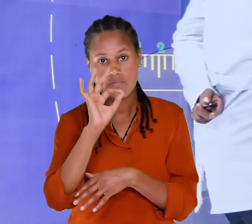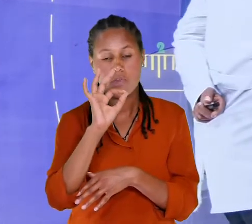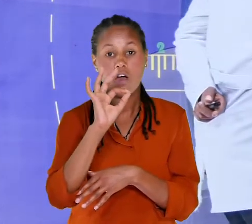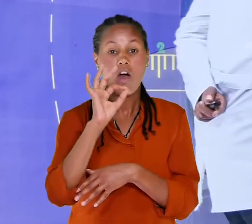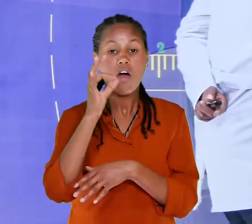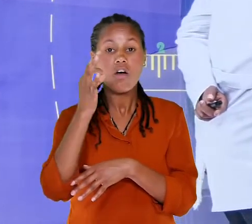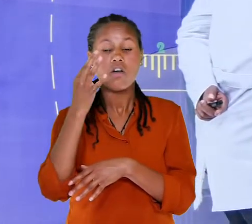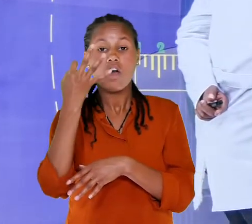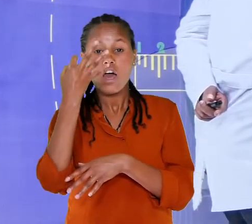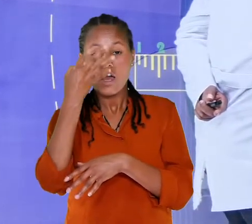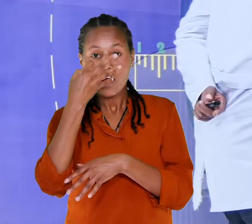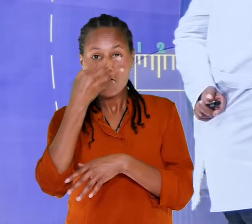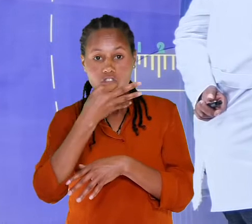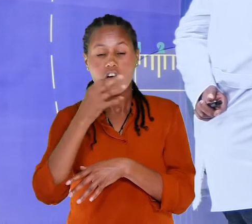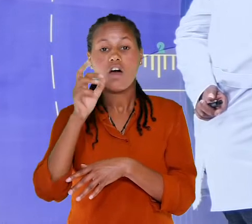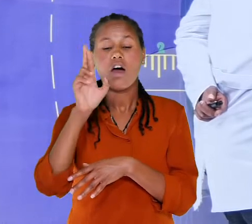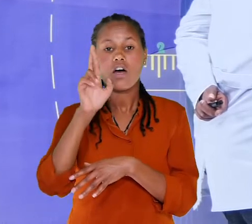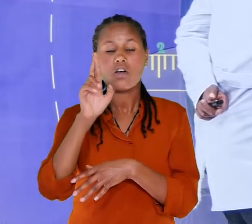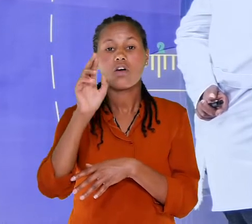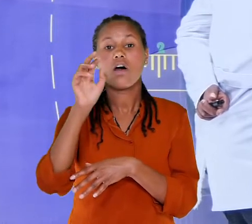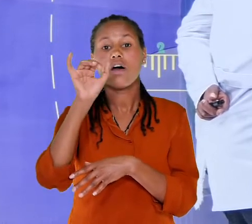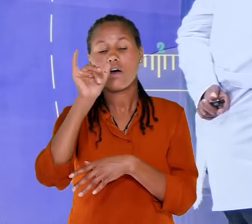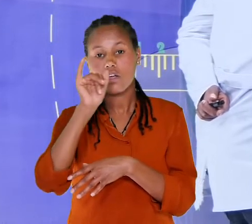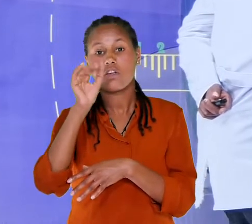F R I D